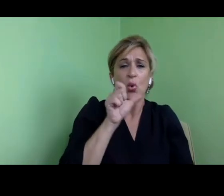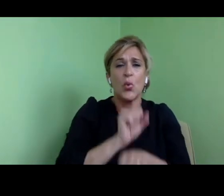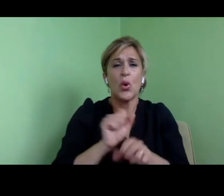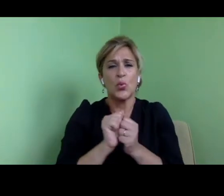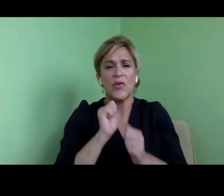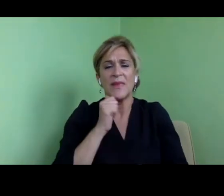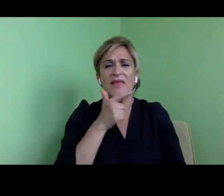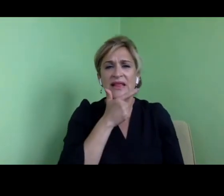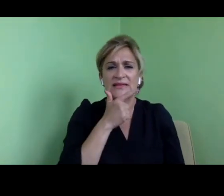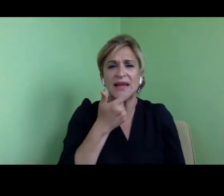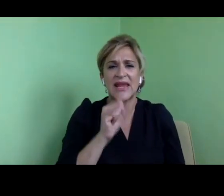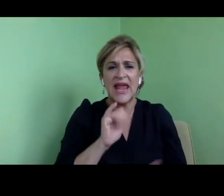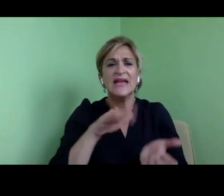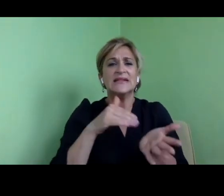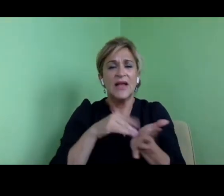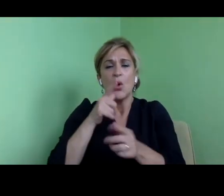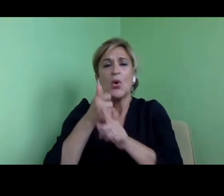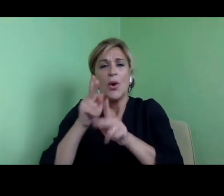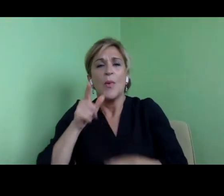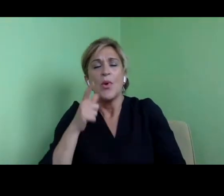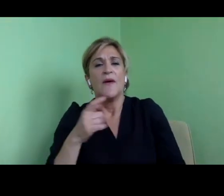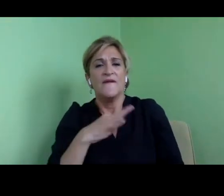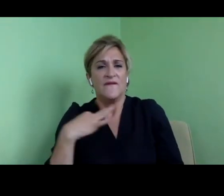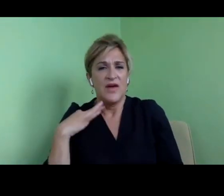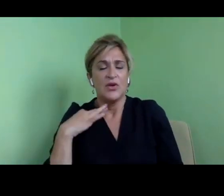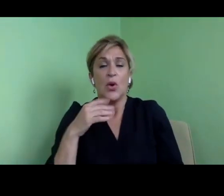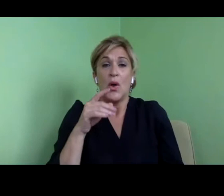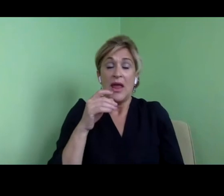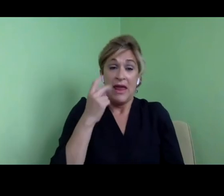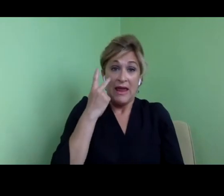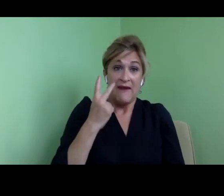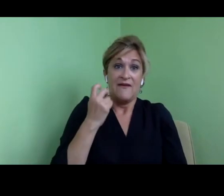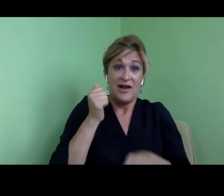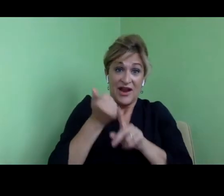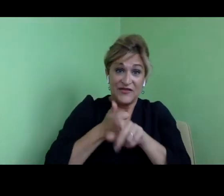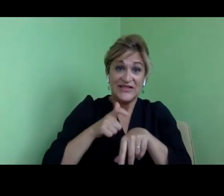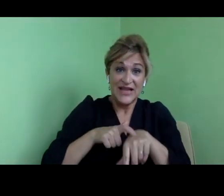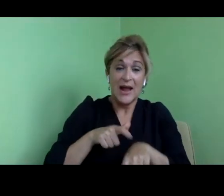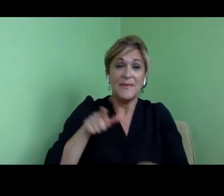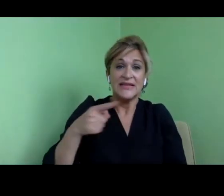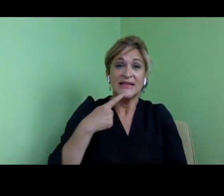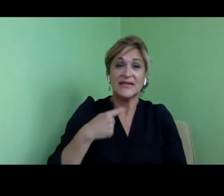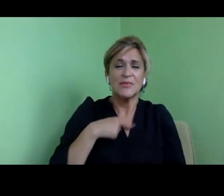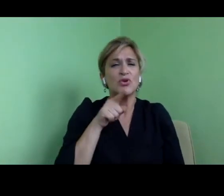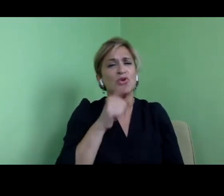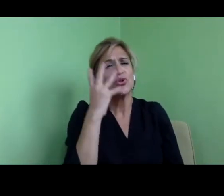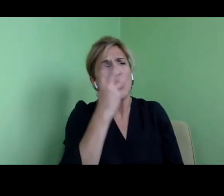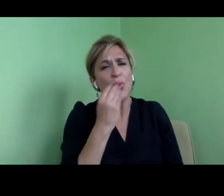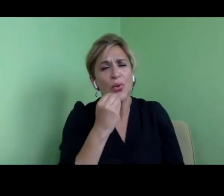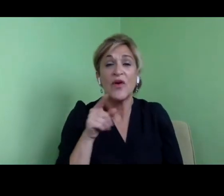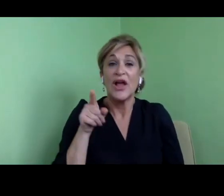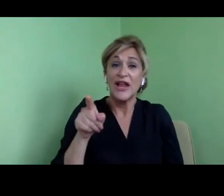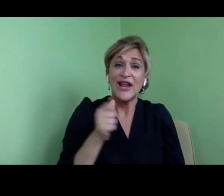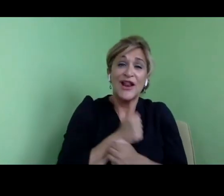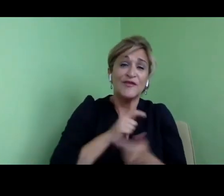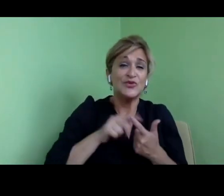a volunteer who would say every time I saw him you're so beautiful. He loved to hear the story of how I, as a little